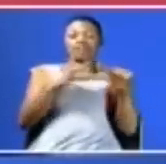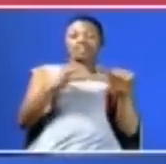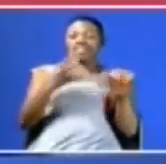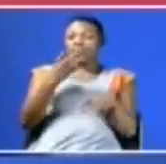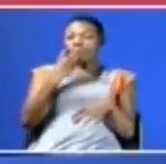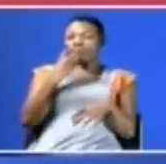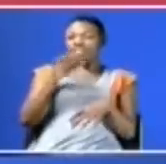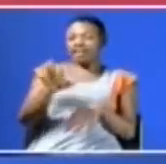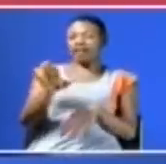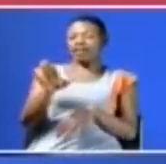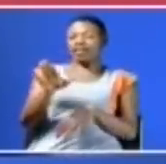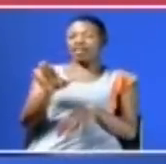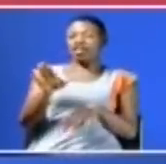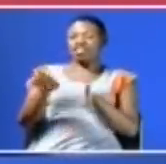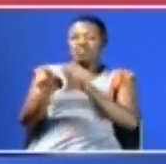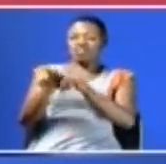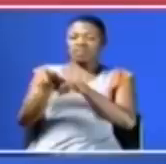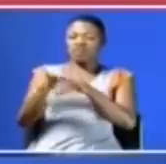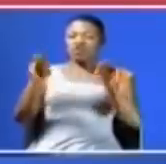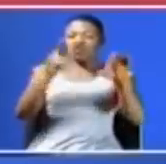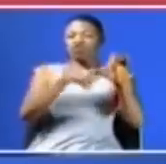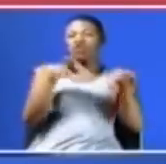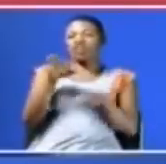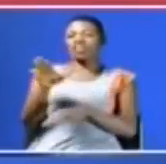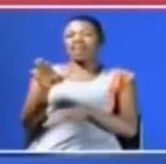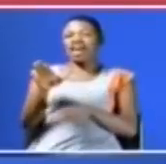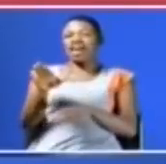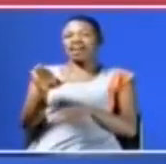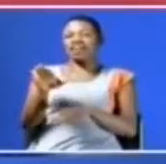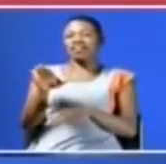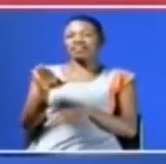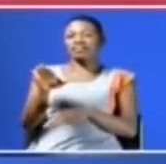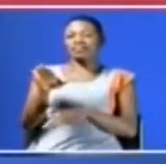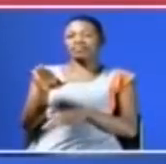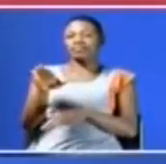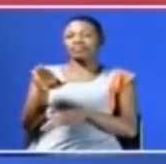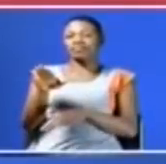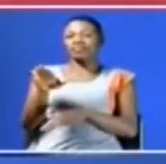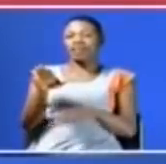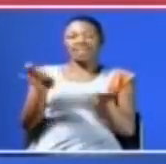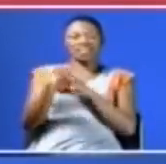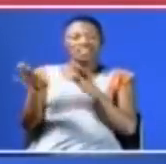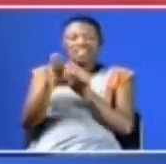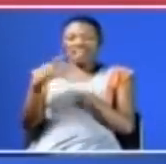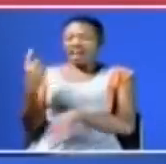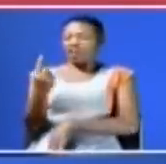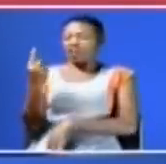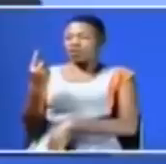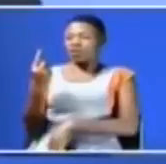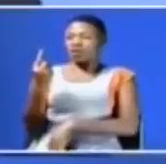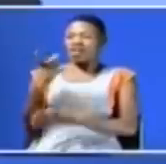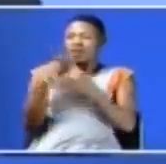whipping his party to do that. And being an envoy and all manner of things on his own. So what you